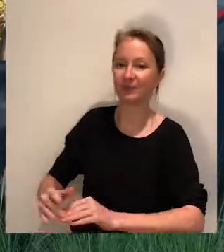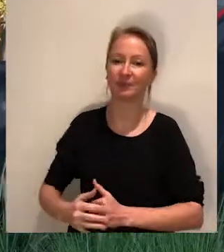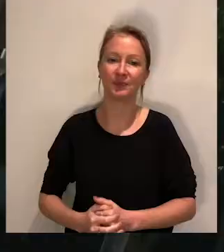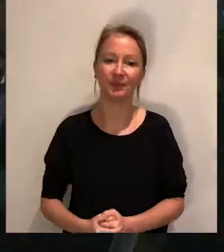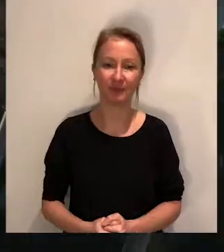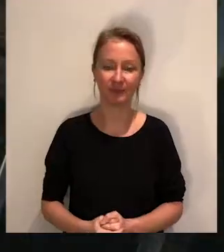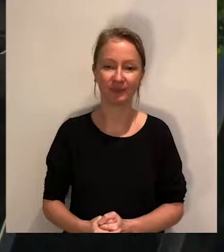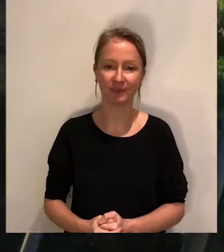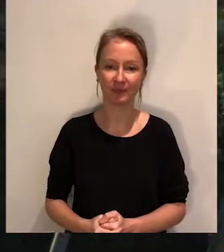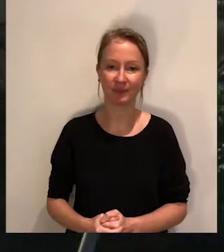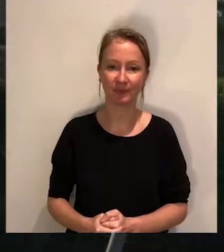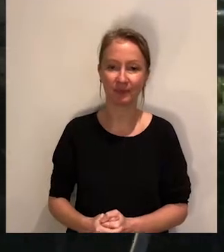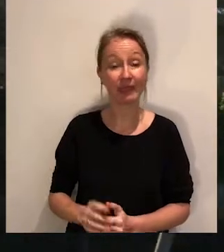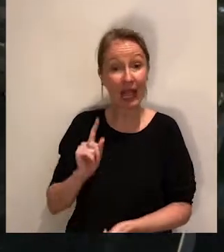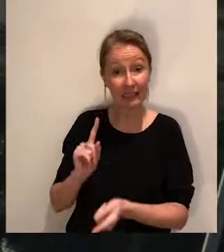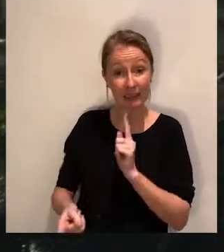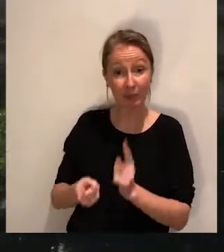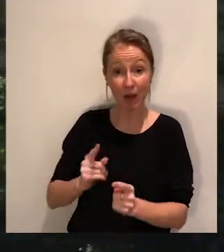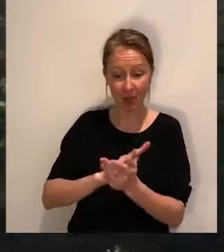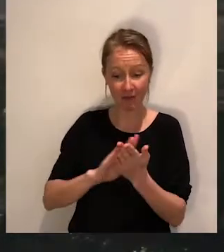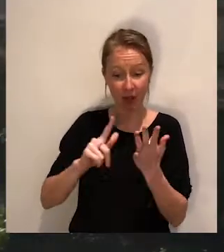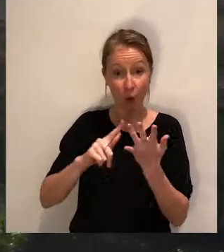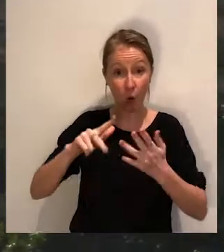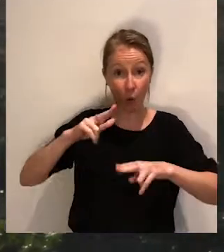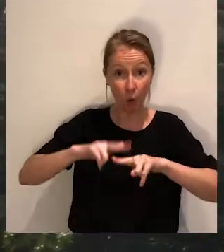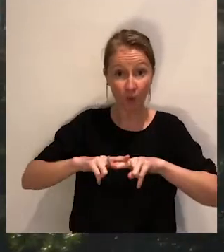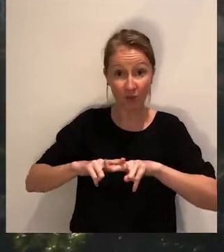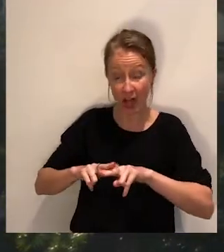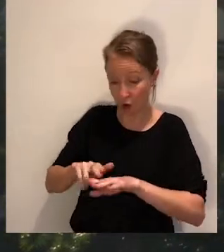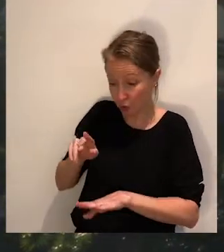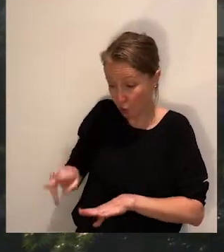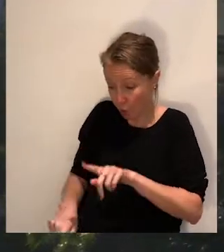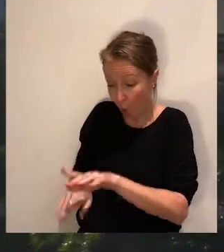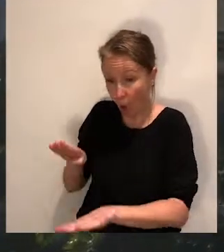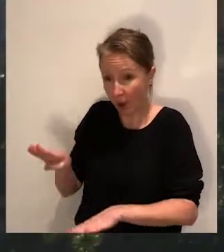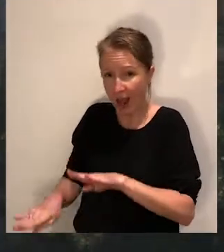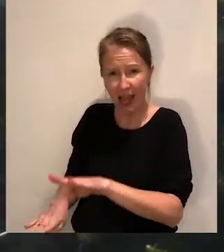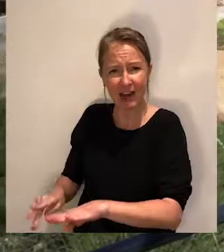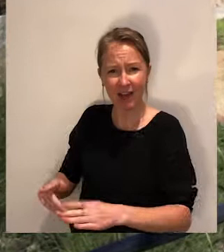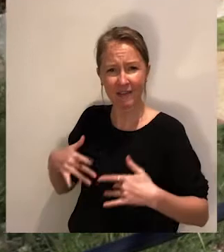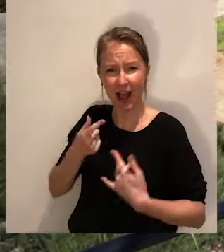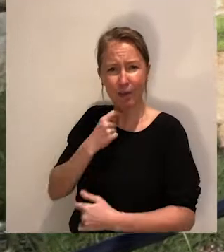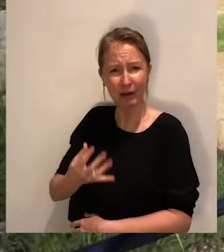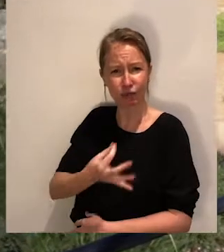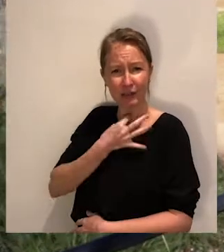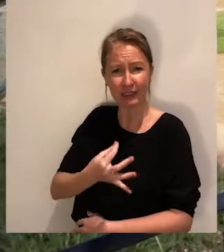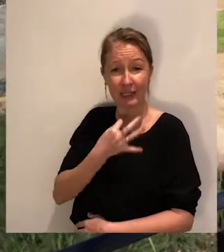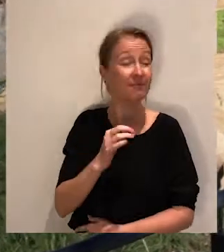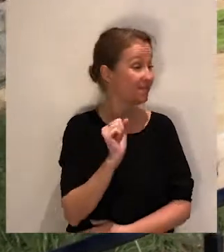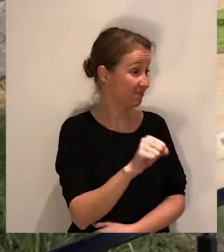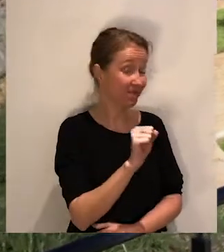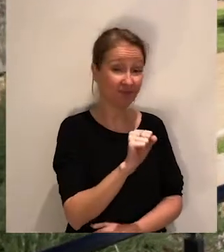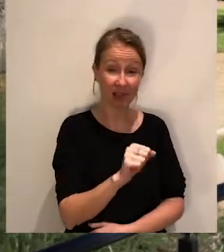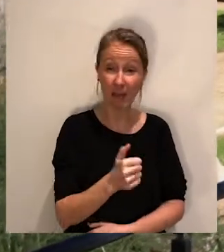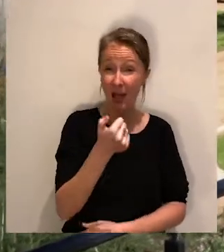or hollow ground for any hoofed animal is a little bit of a dodgy sort of thing, isn't it? Yeah, we certainly remember, would have been amazing. It was like 6 months